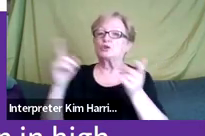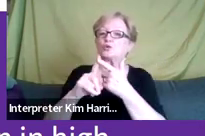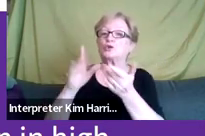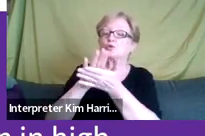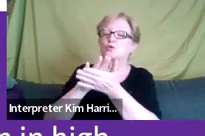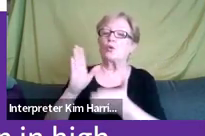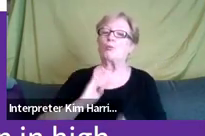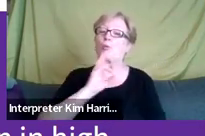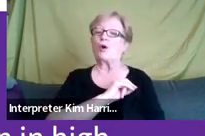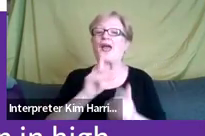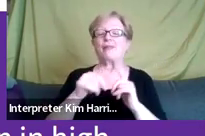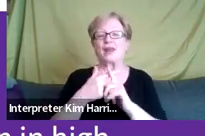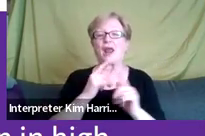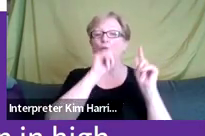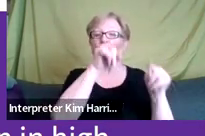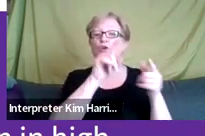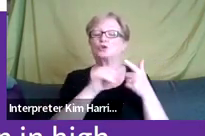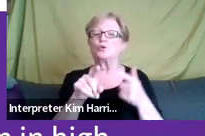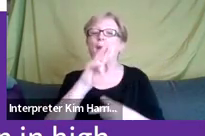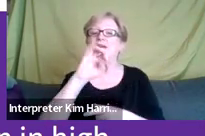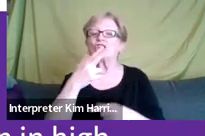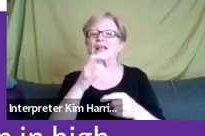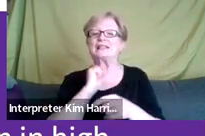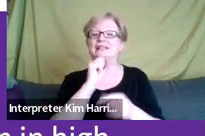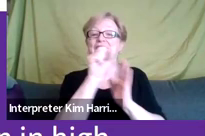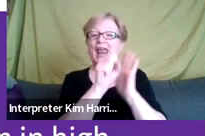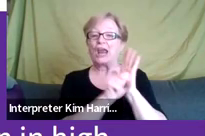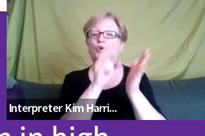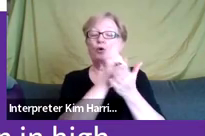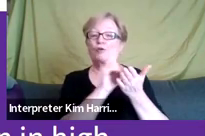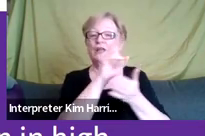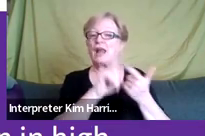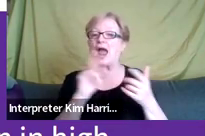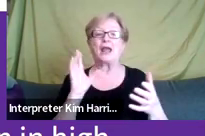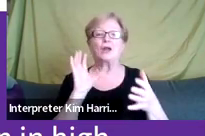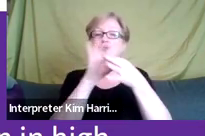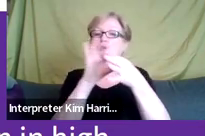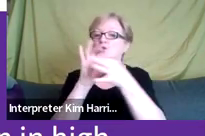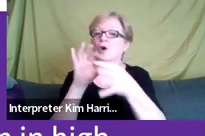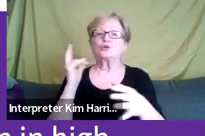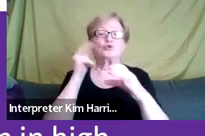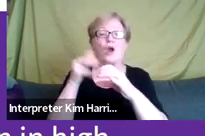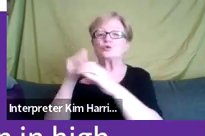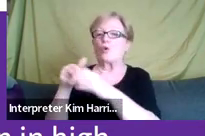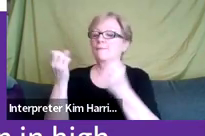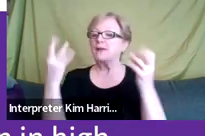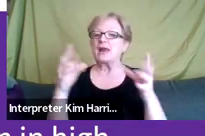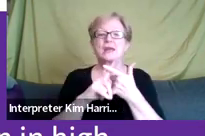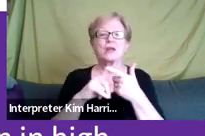there on, when I went to college, I went to Michigan State University, and I joined many different organization, the local